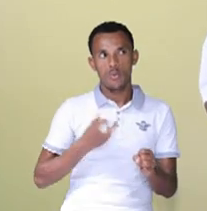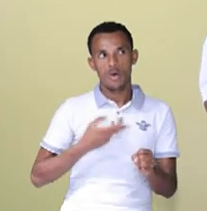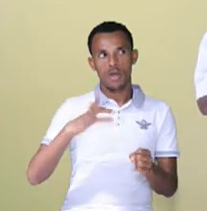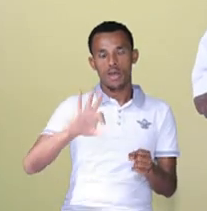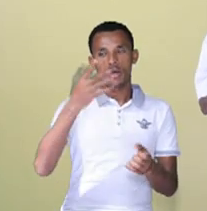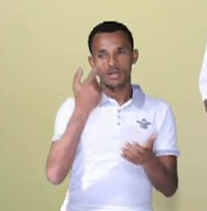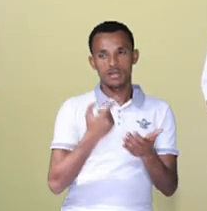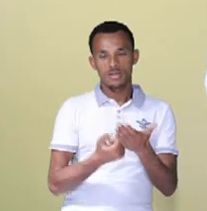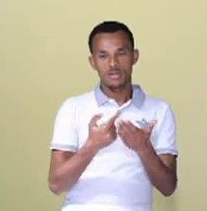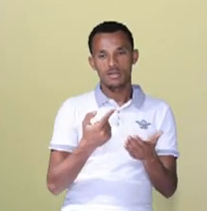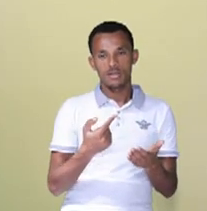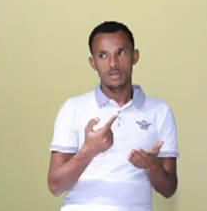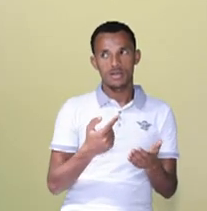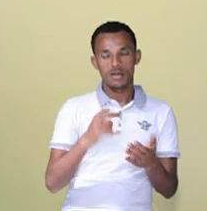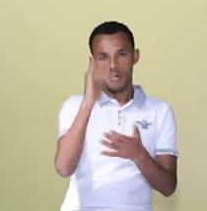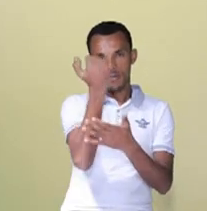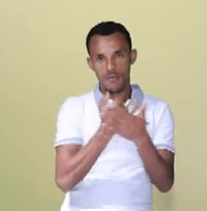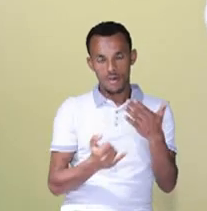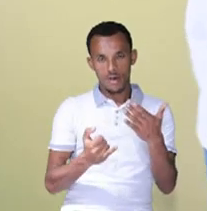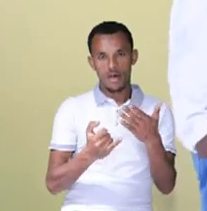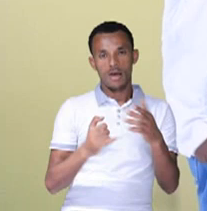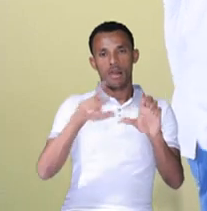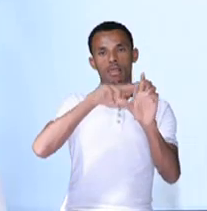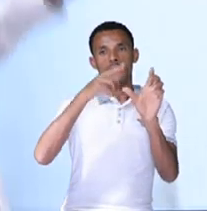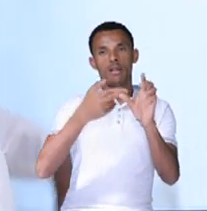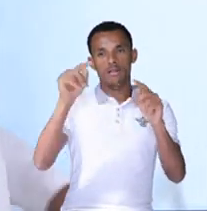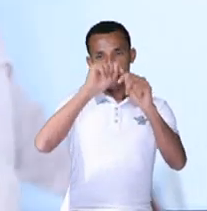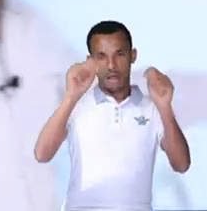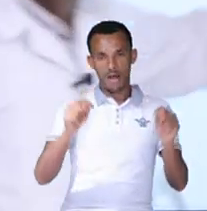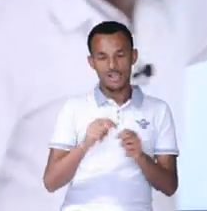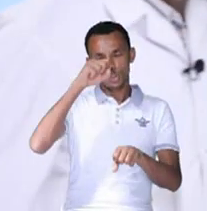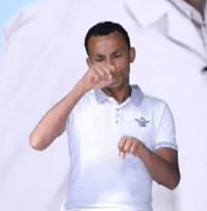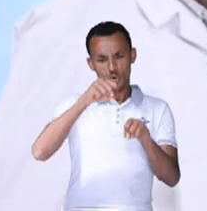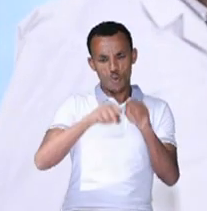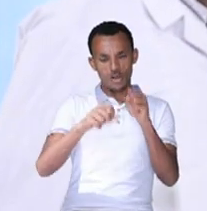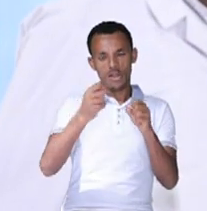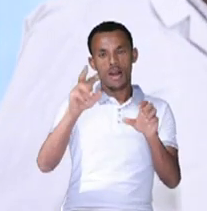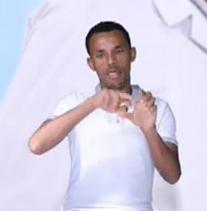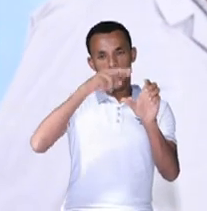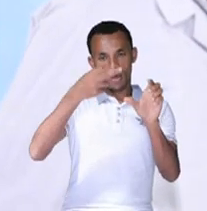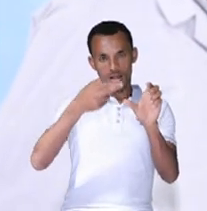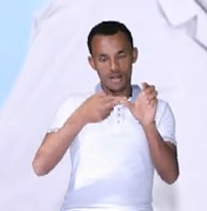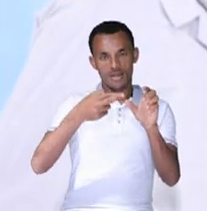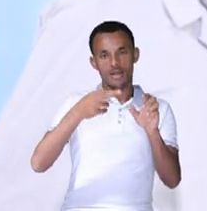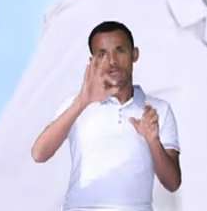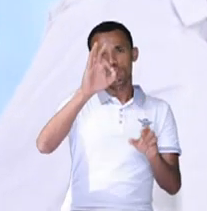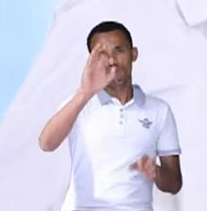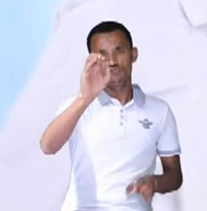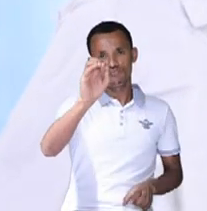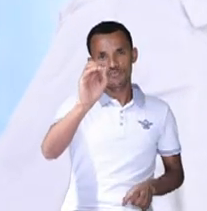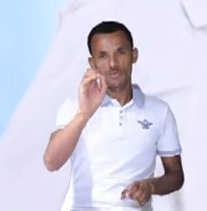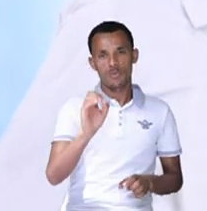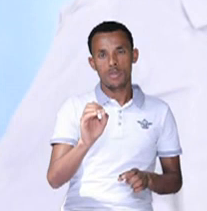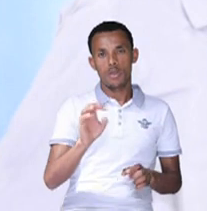it. This one, this figure, a right angle triangle. So the right angle triangle 90 degree. We